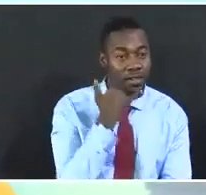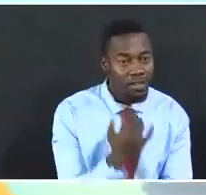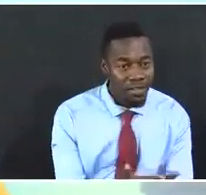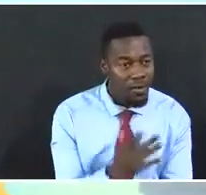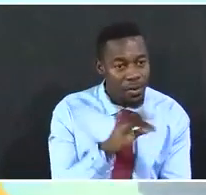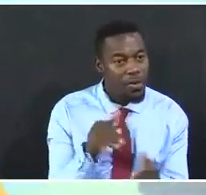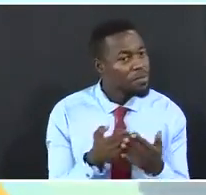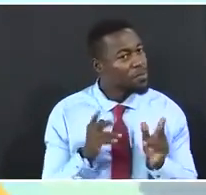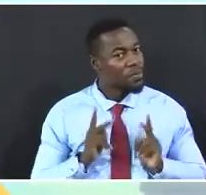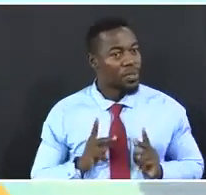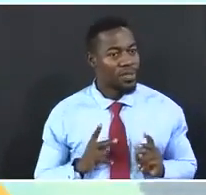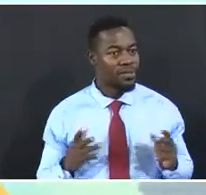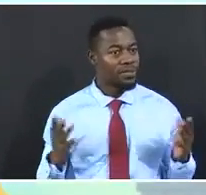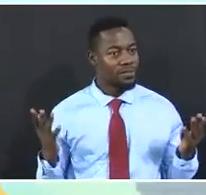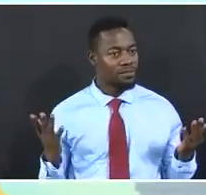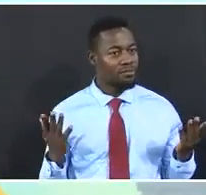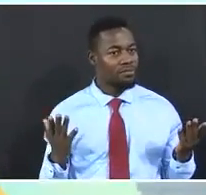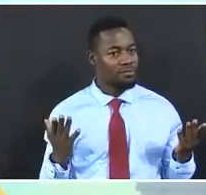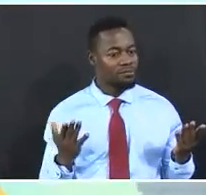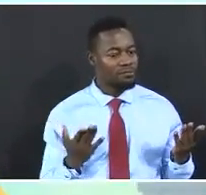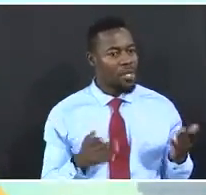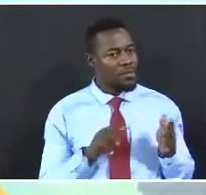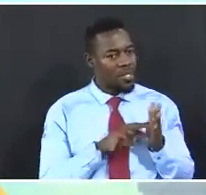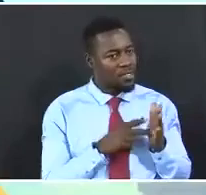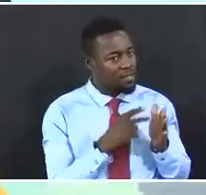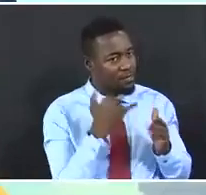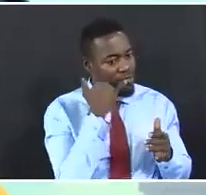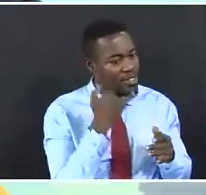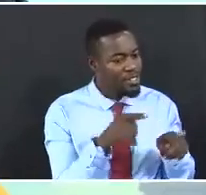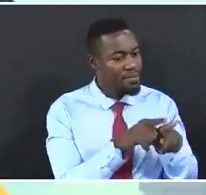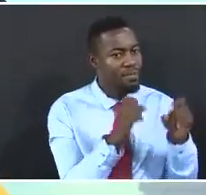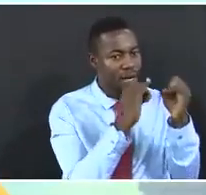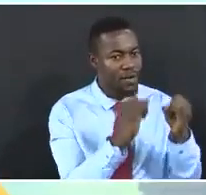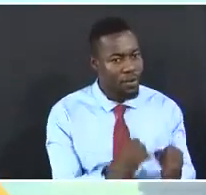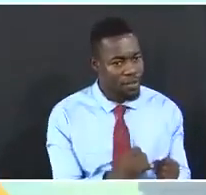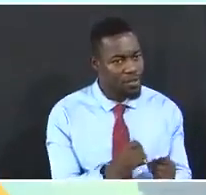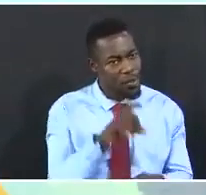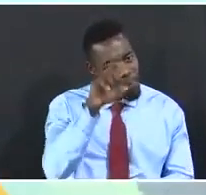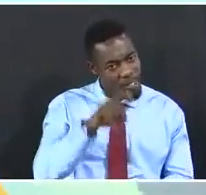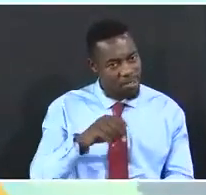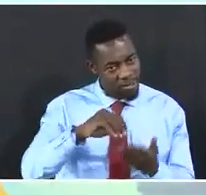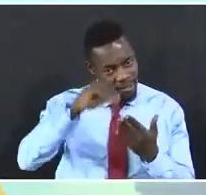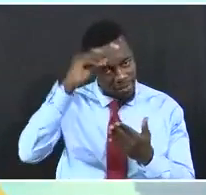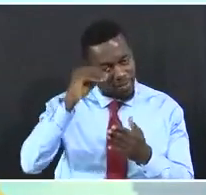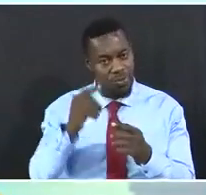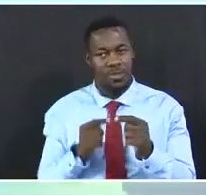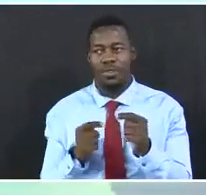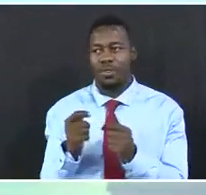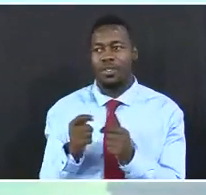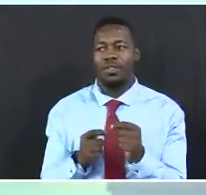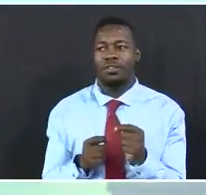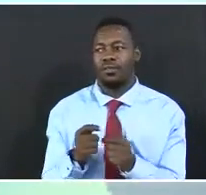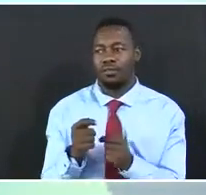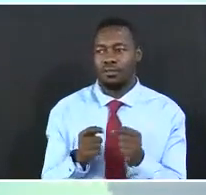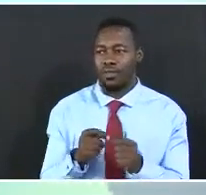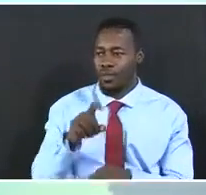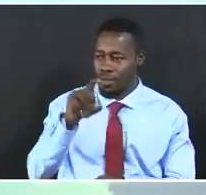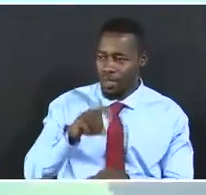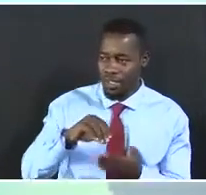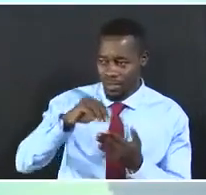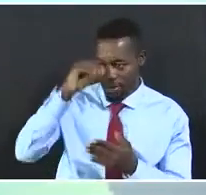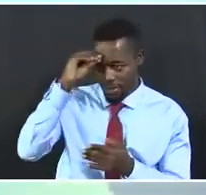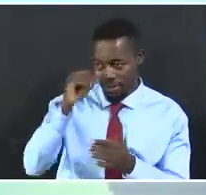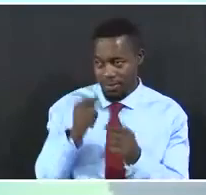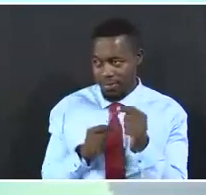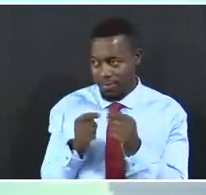okay? Later on, go to your settings, okay? And just check on screen time, all right? The screen time, it will tell you